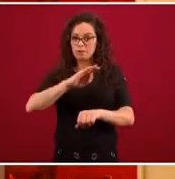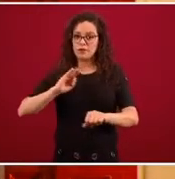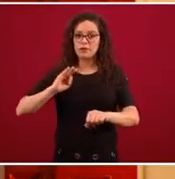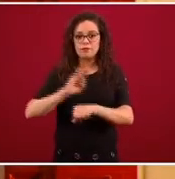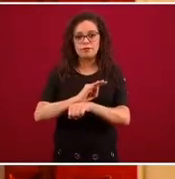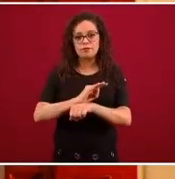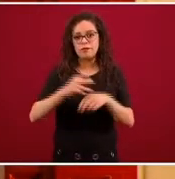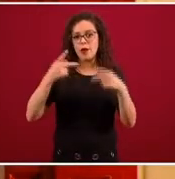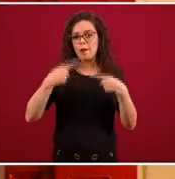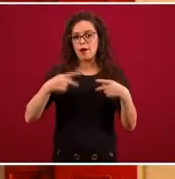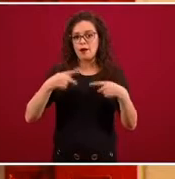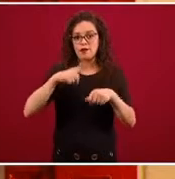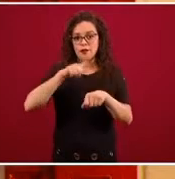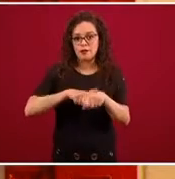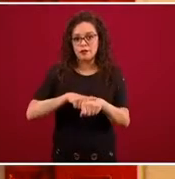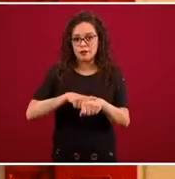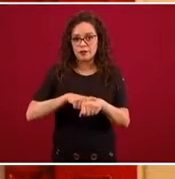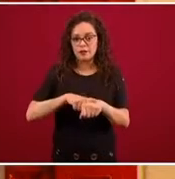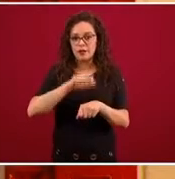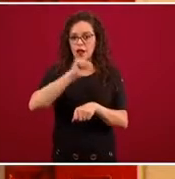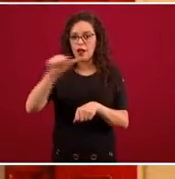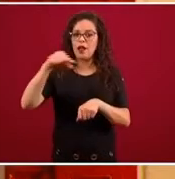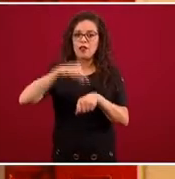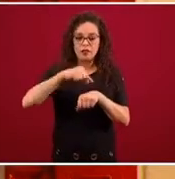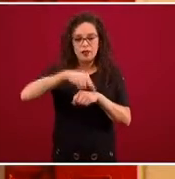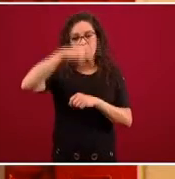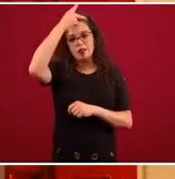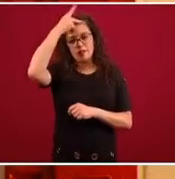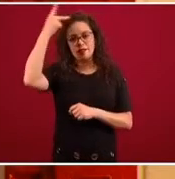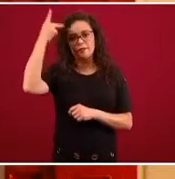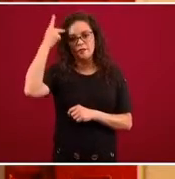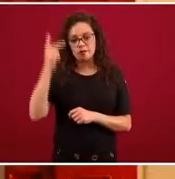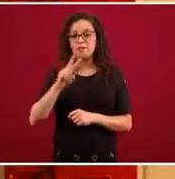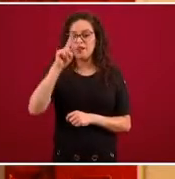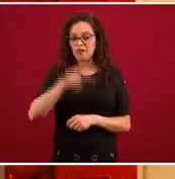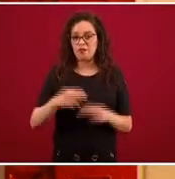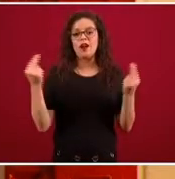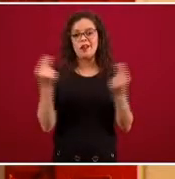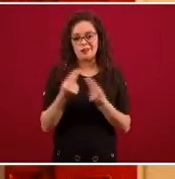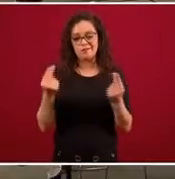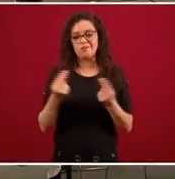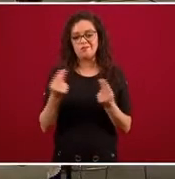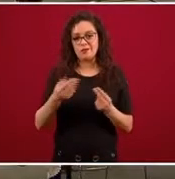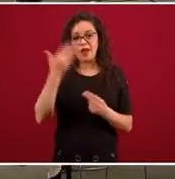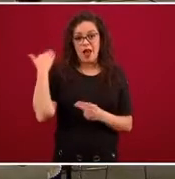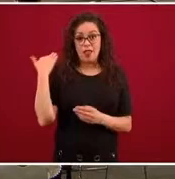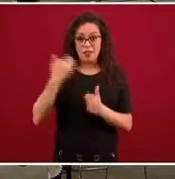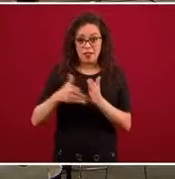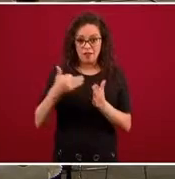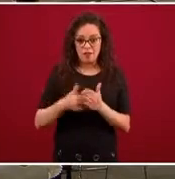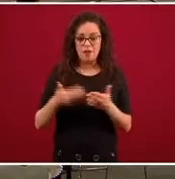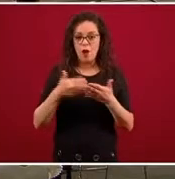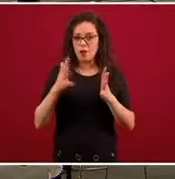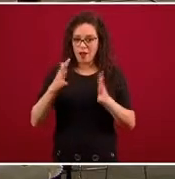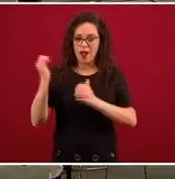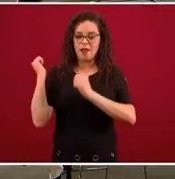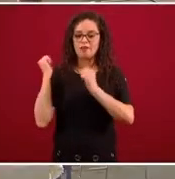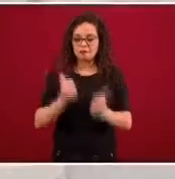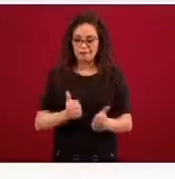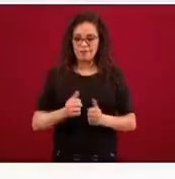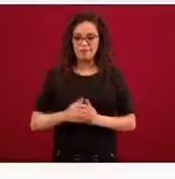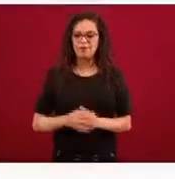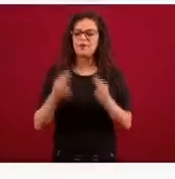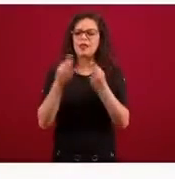needed for our hospitals. I want to talk to you a little bit about